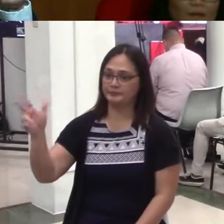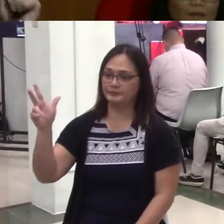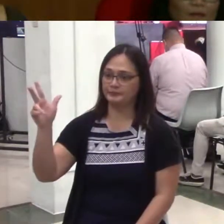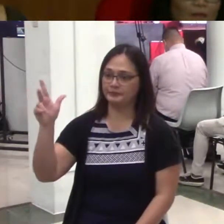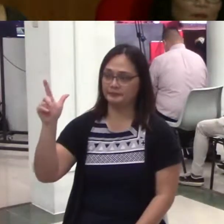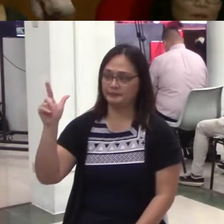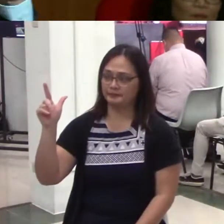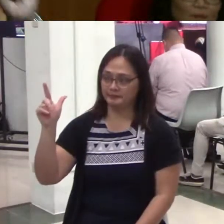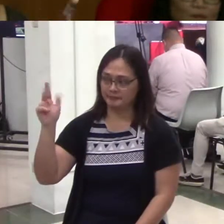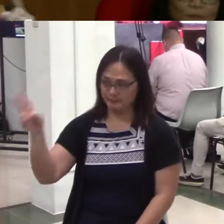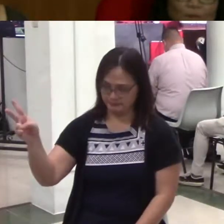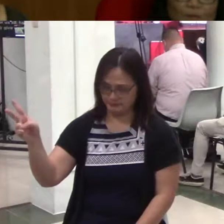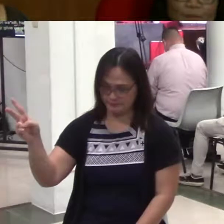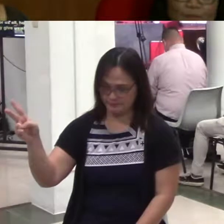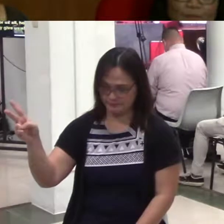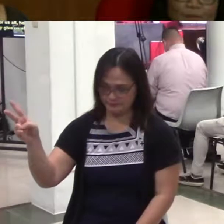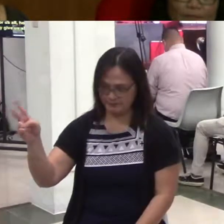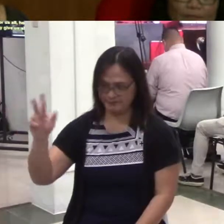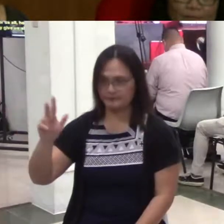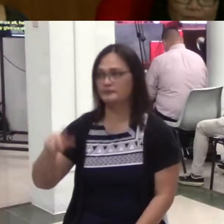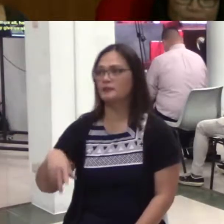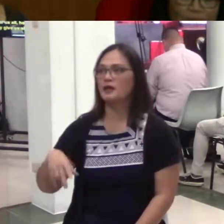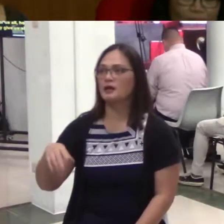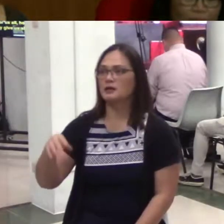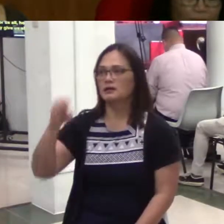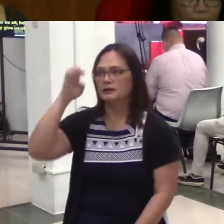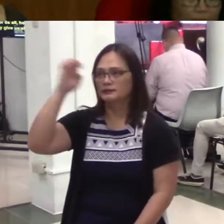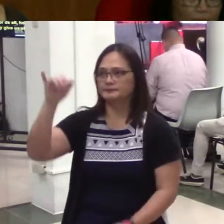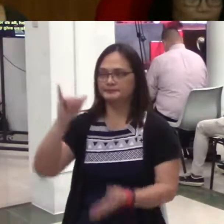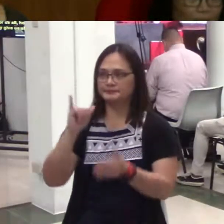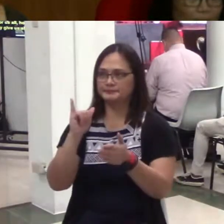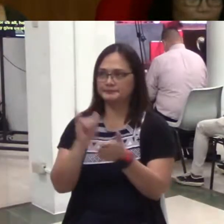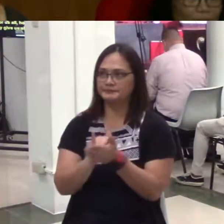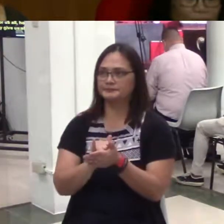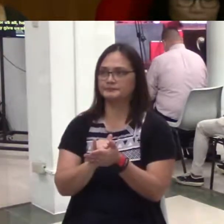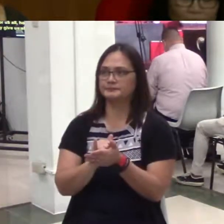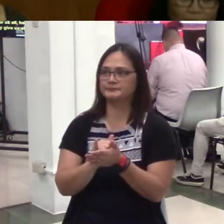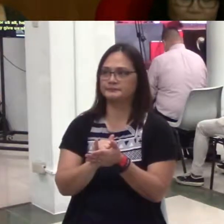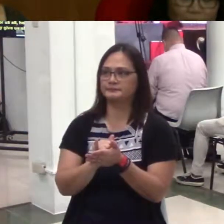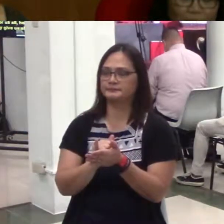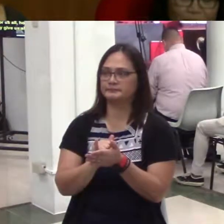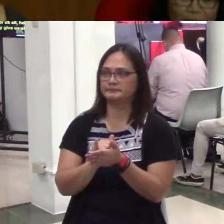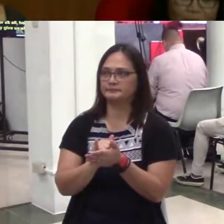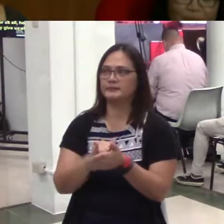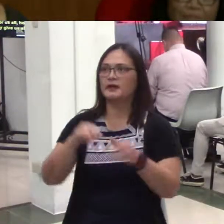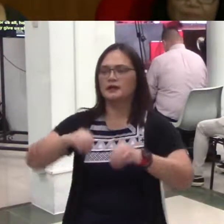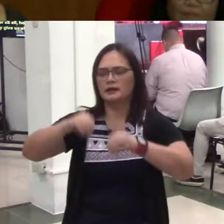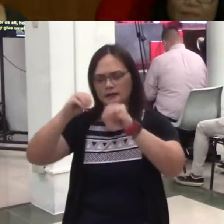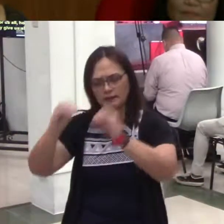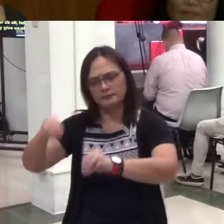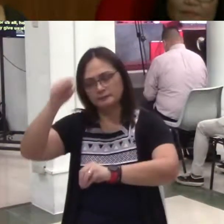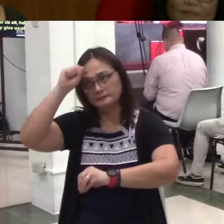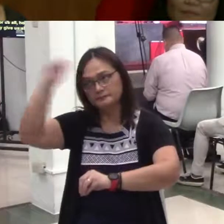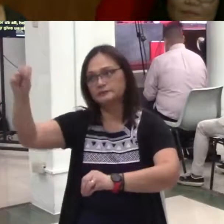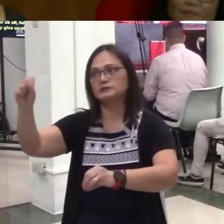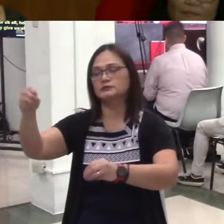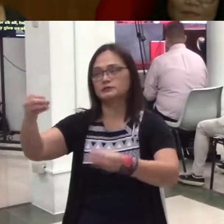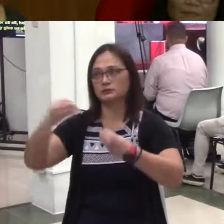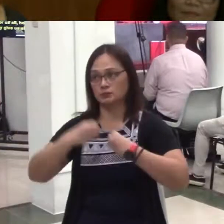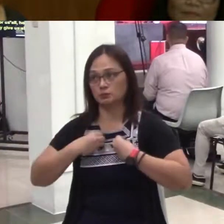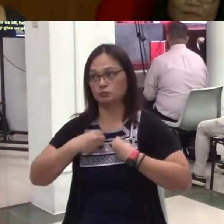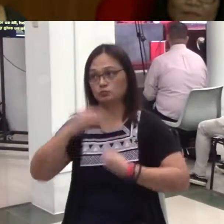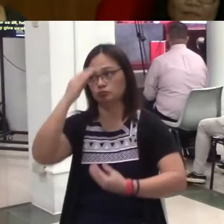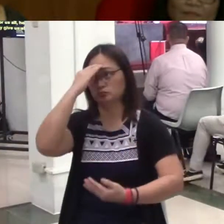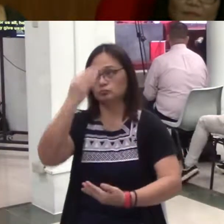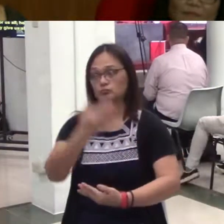Hindi niya ipinagkait. Subalit, ano ang ginawa niya? Ha? He that spared not his own son, but